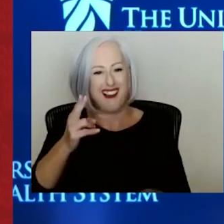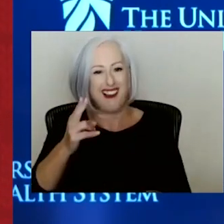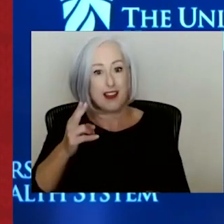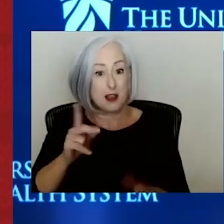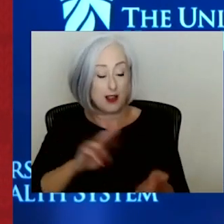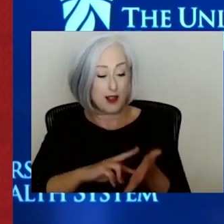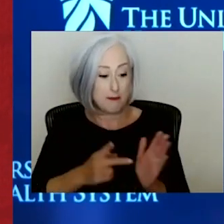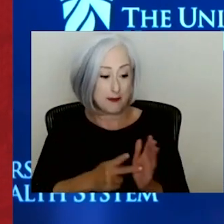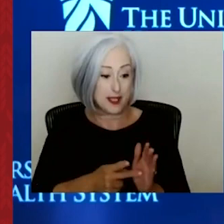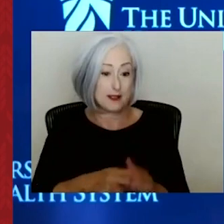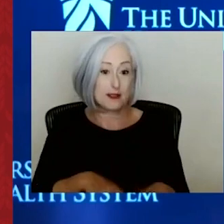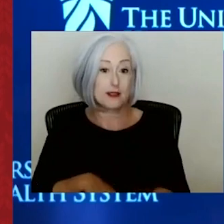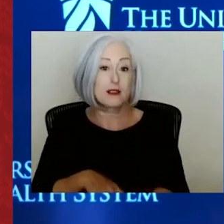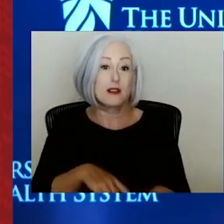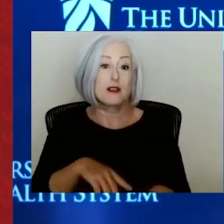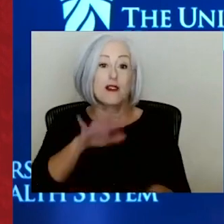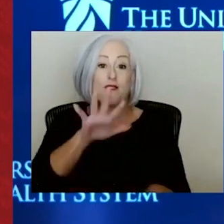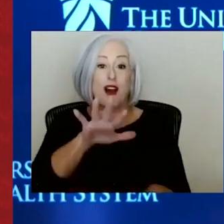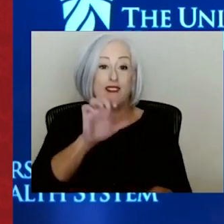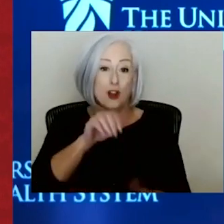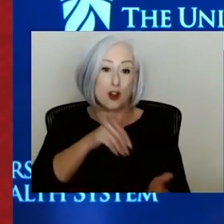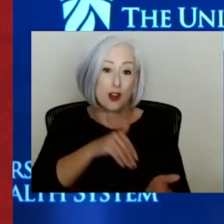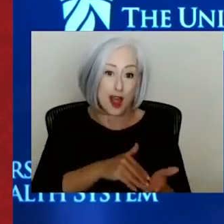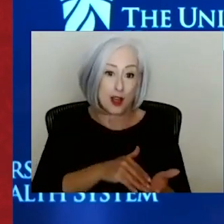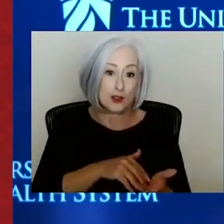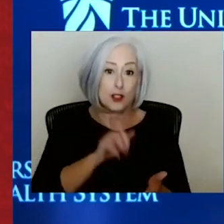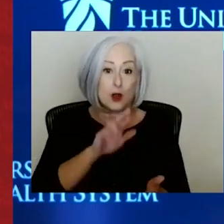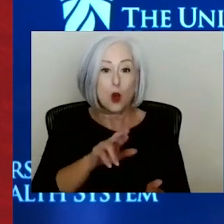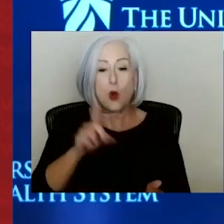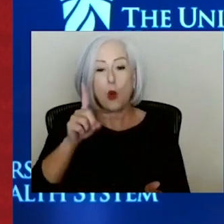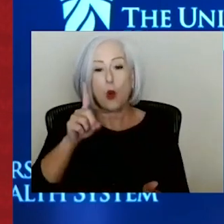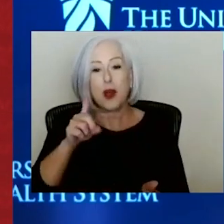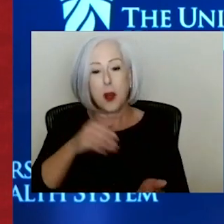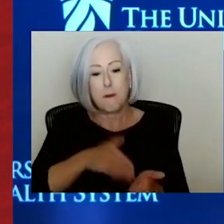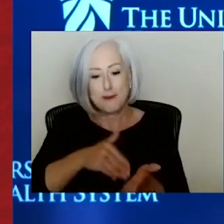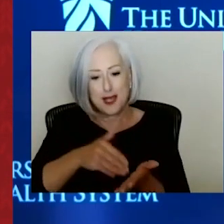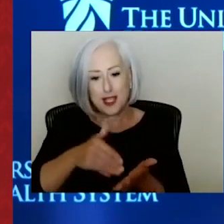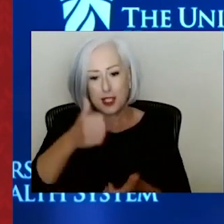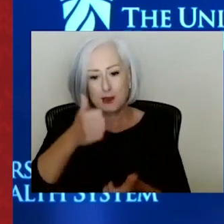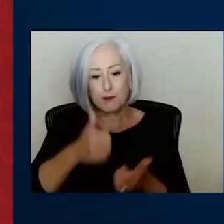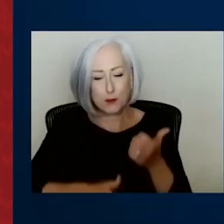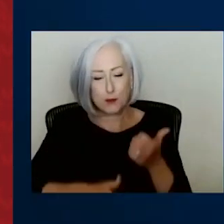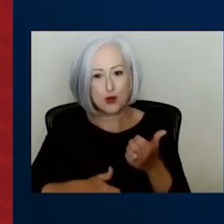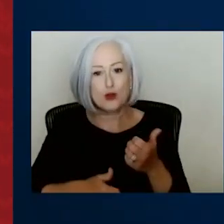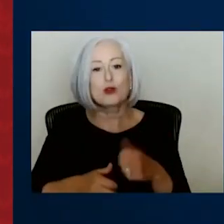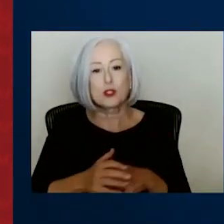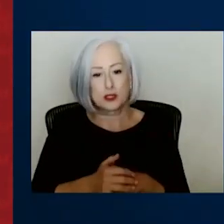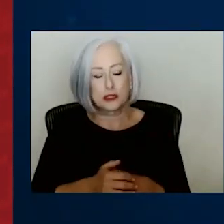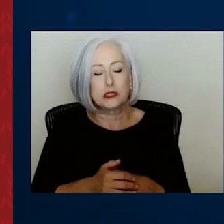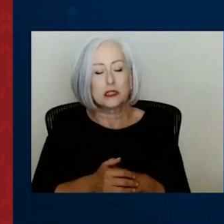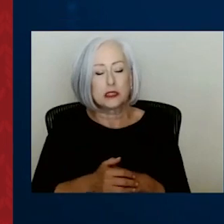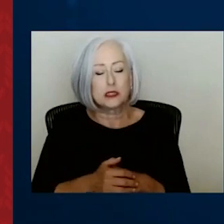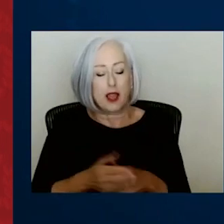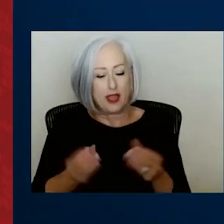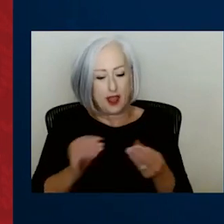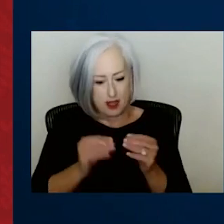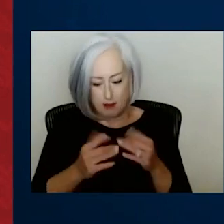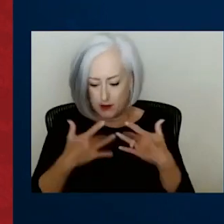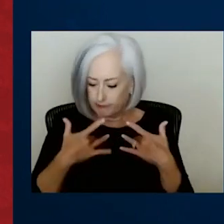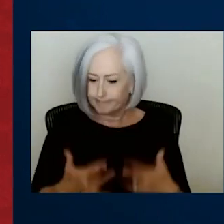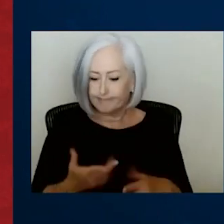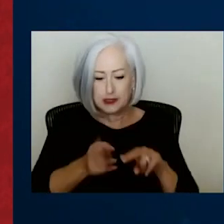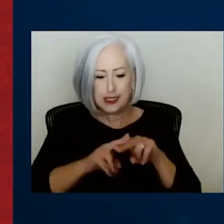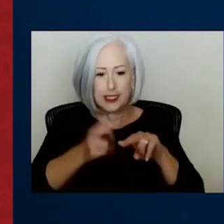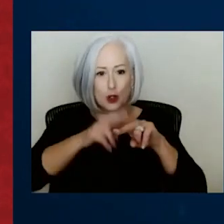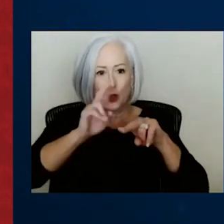probably 500,000 or even 1 million per 100. I mean, the numbers crawl up really rapidly because of the underreported nature. It's